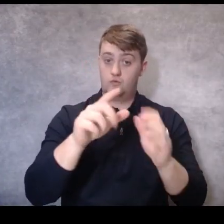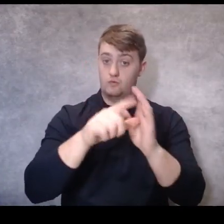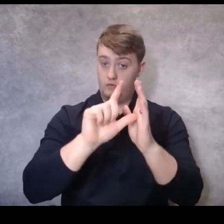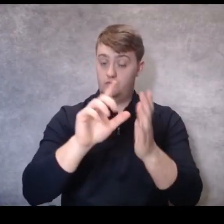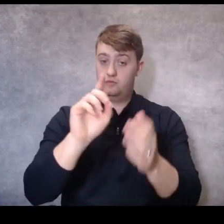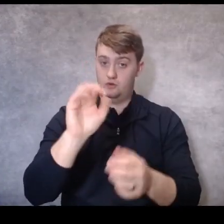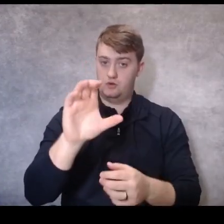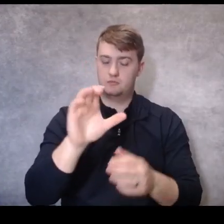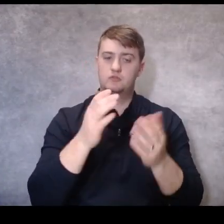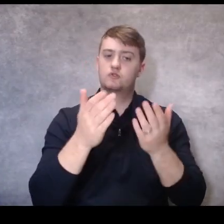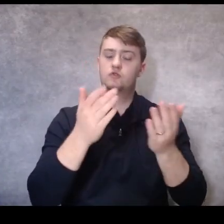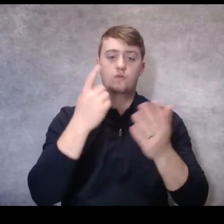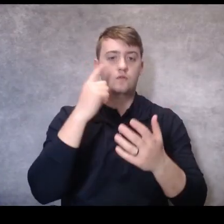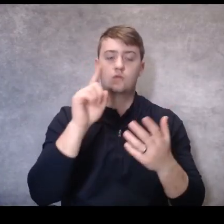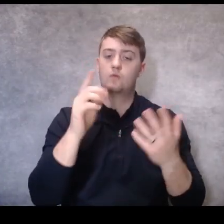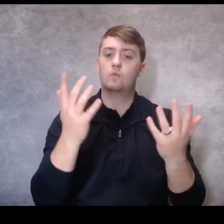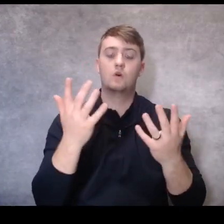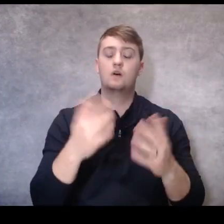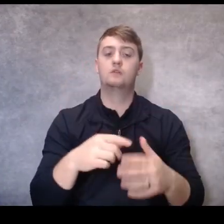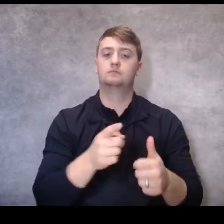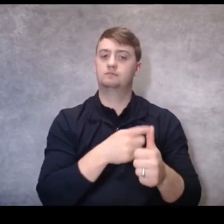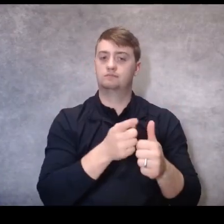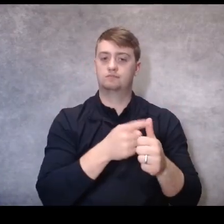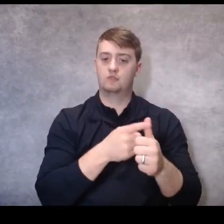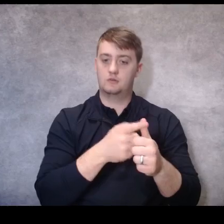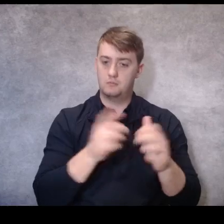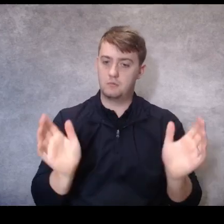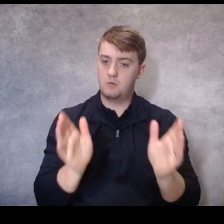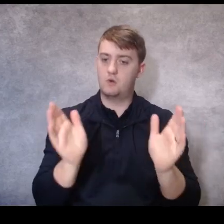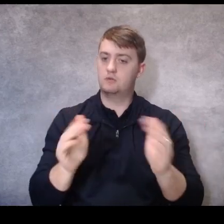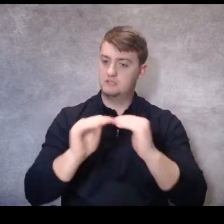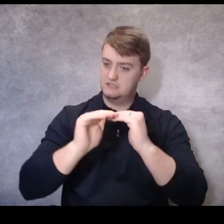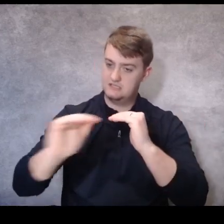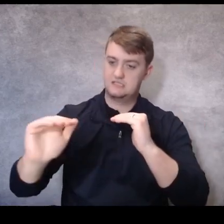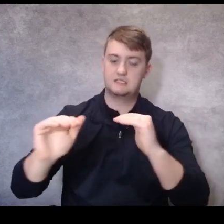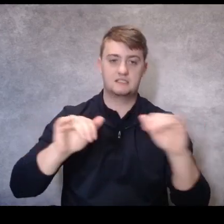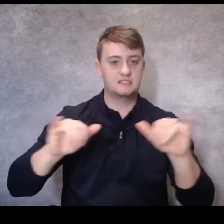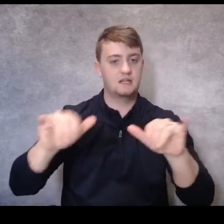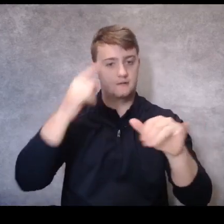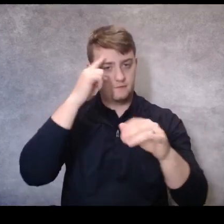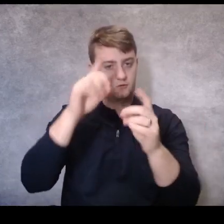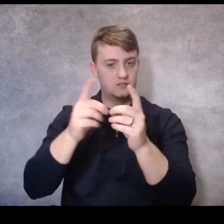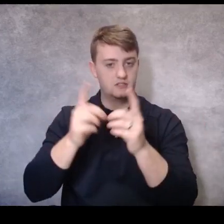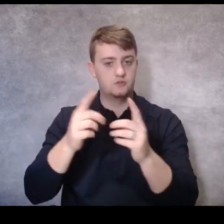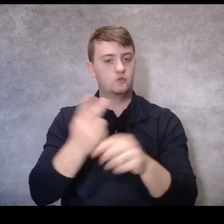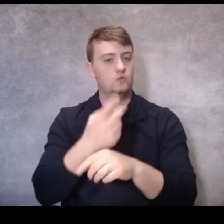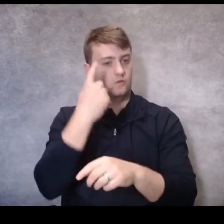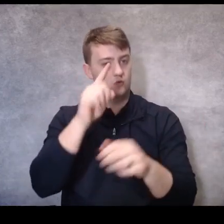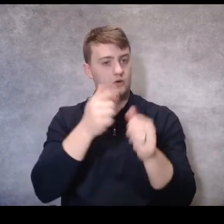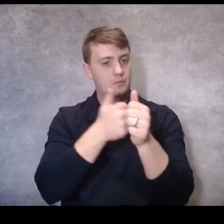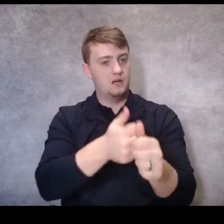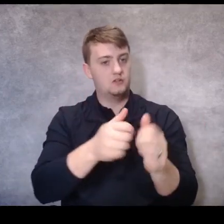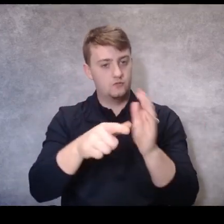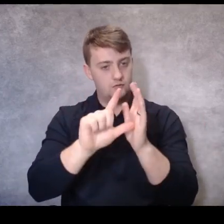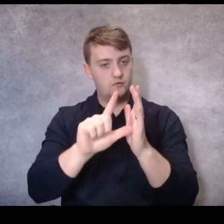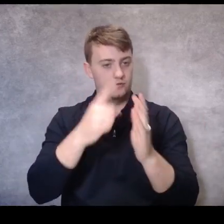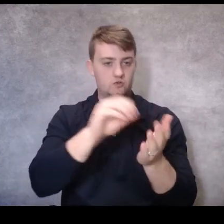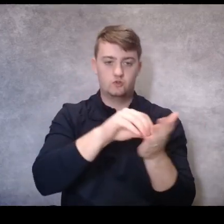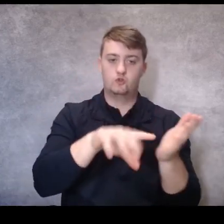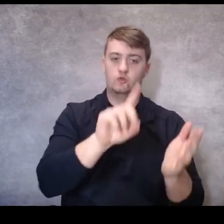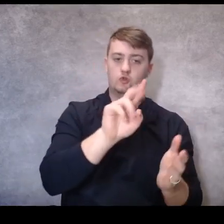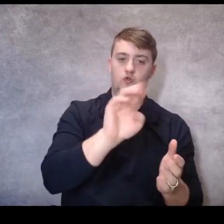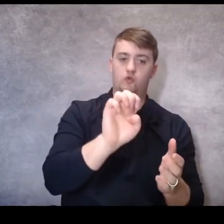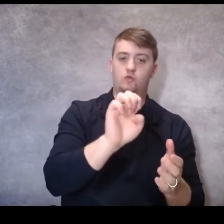document serves as a guide to 1. Promote a consistent standard for districts to use during compliance reviews of student